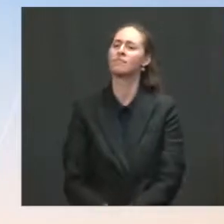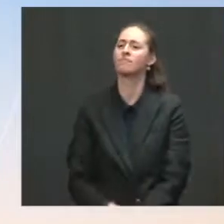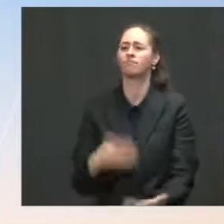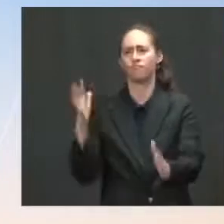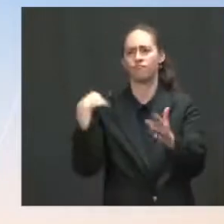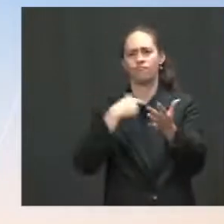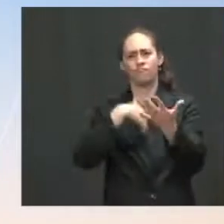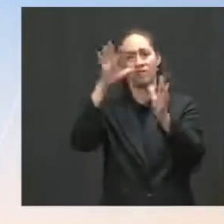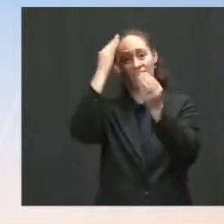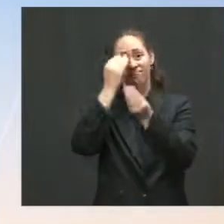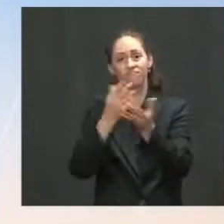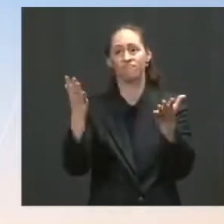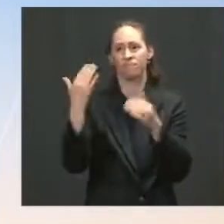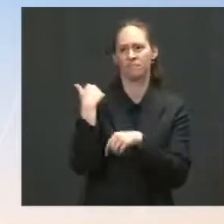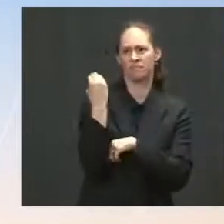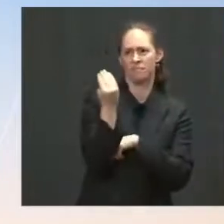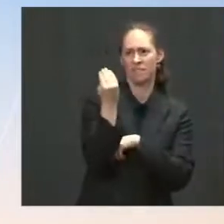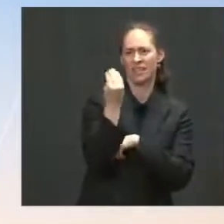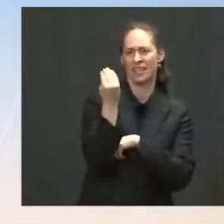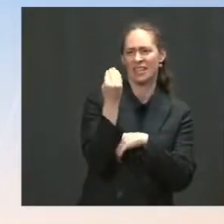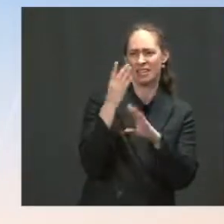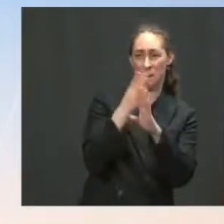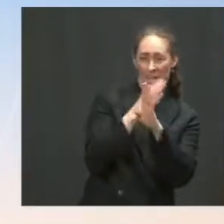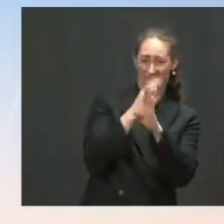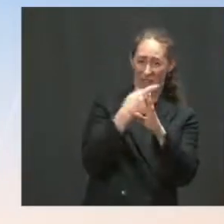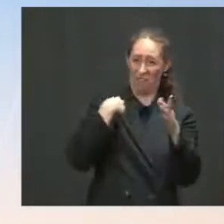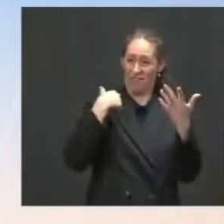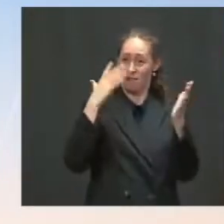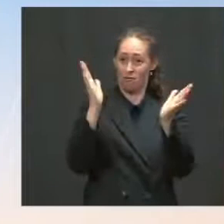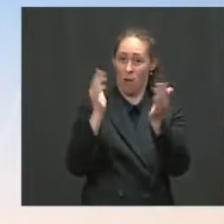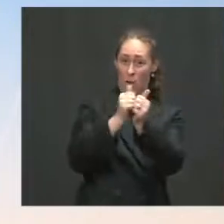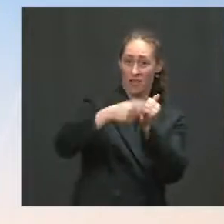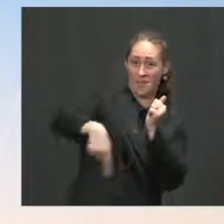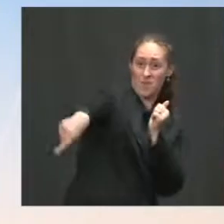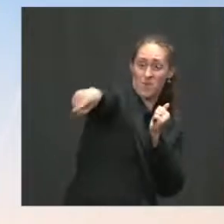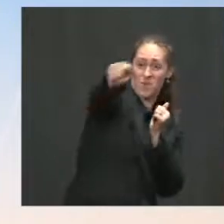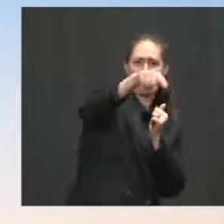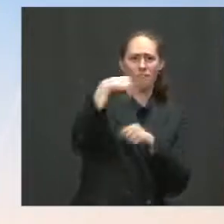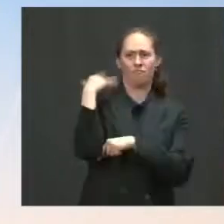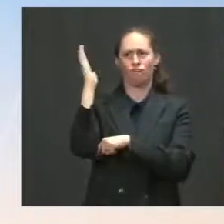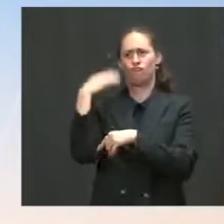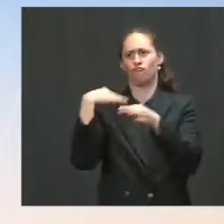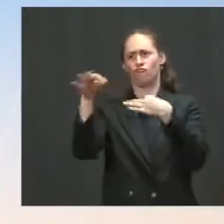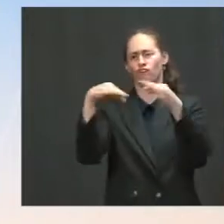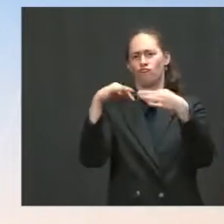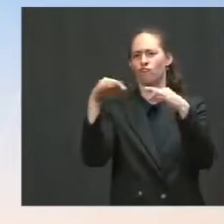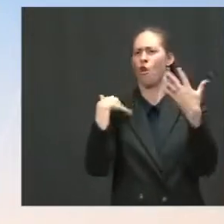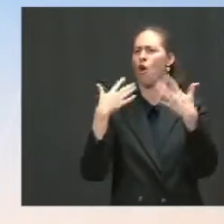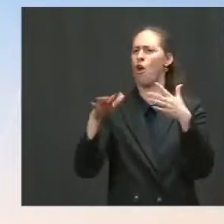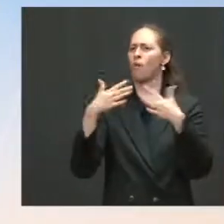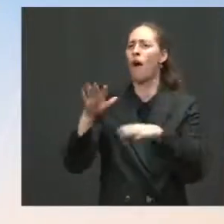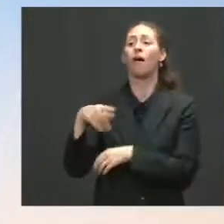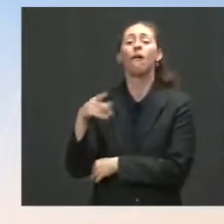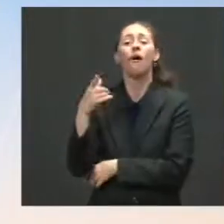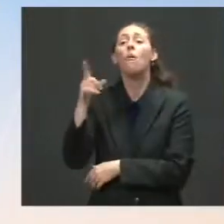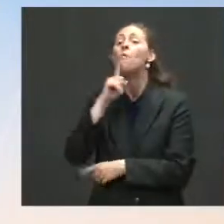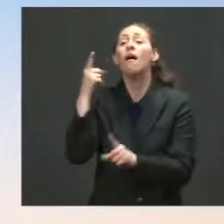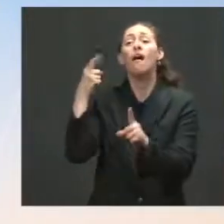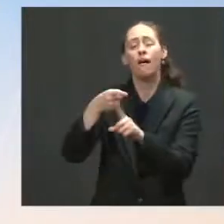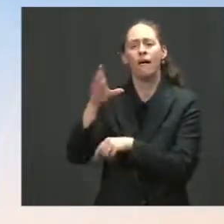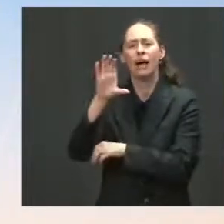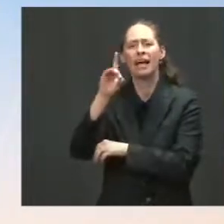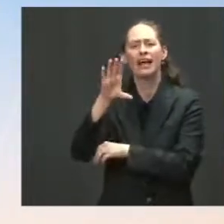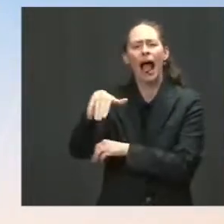you, that also made clear in there that at that time they had not yet found a legal pathway forward. What was